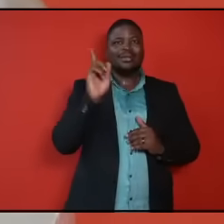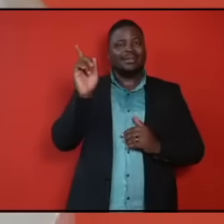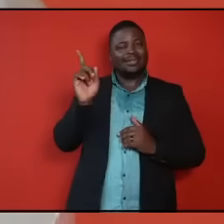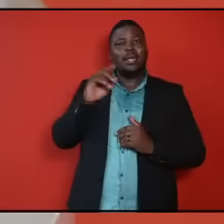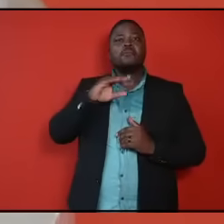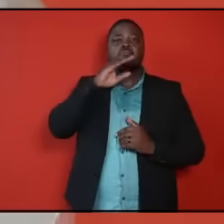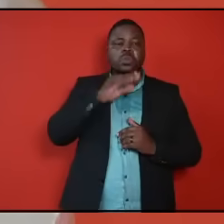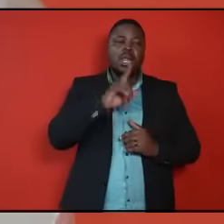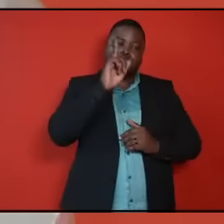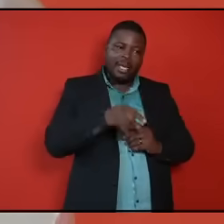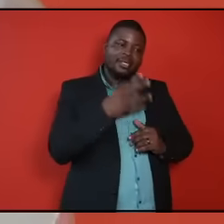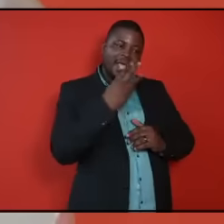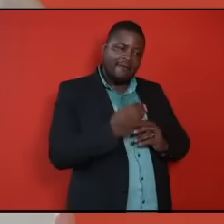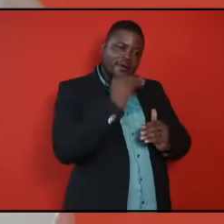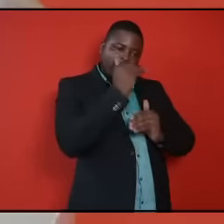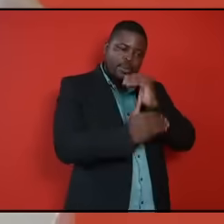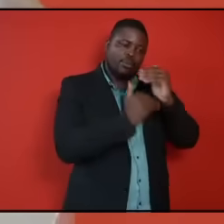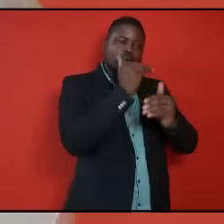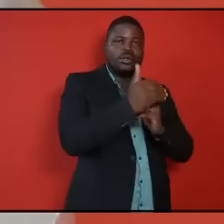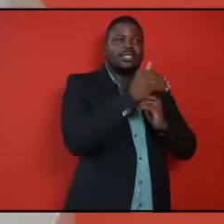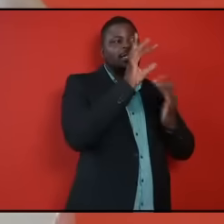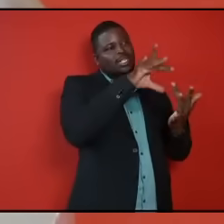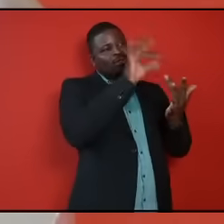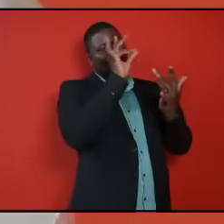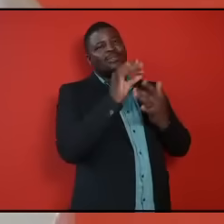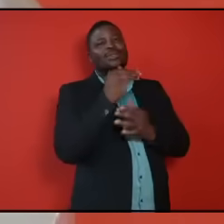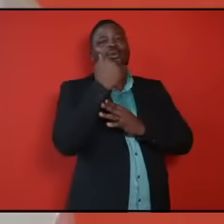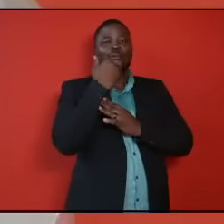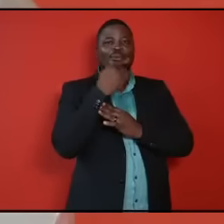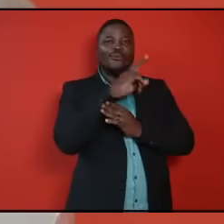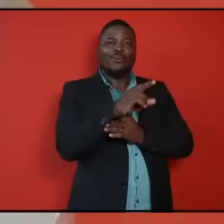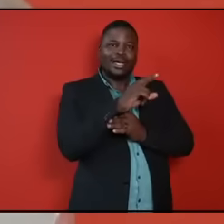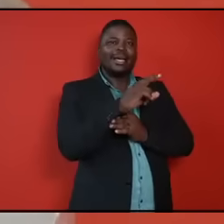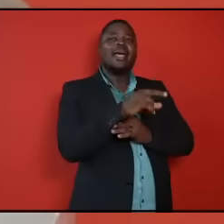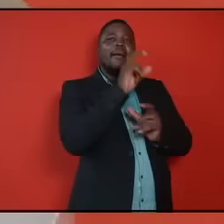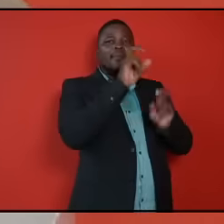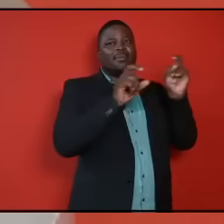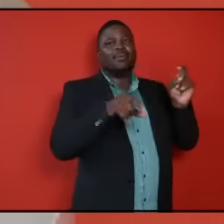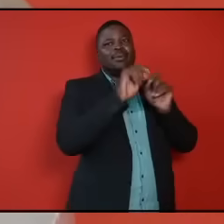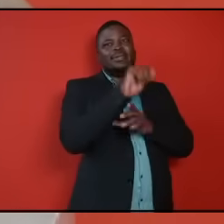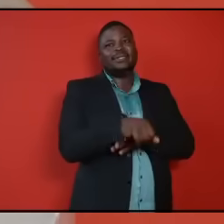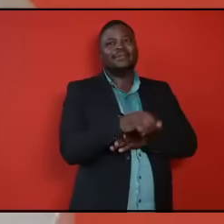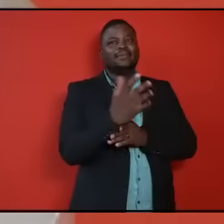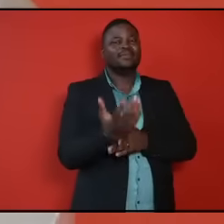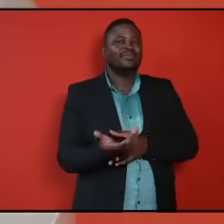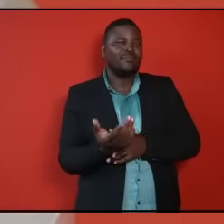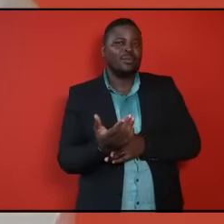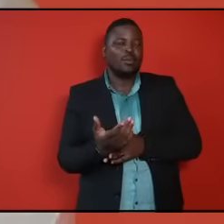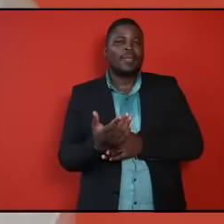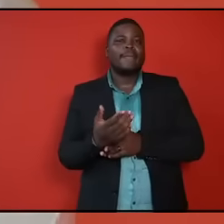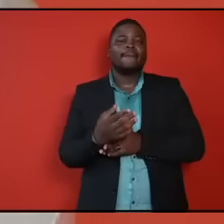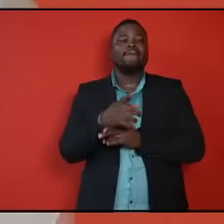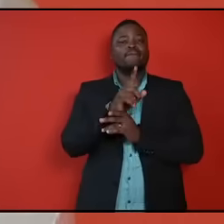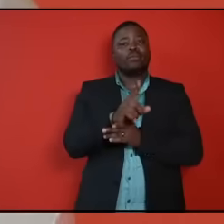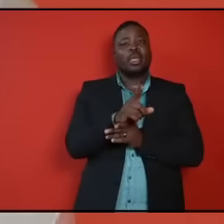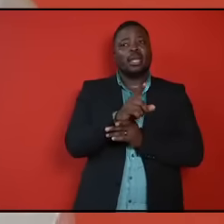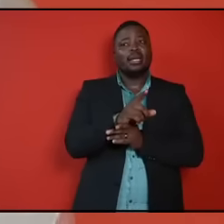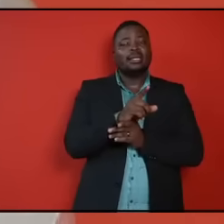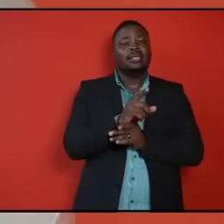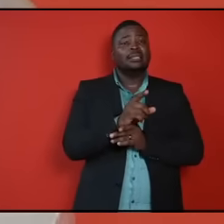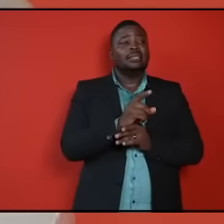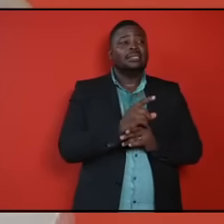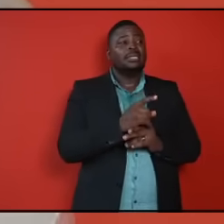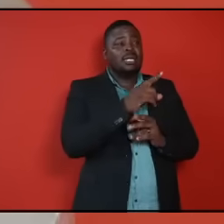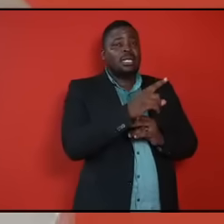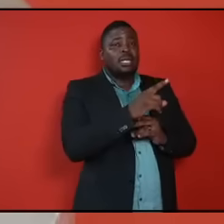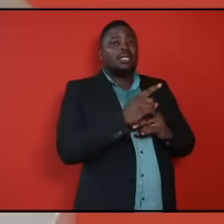candidates, which President Zuma will not have a hold over it. That thing he was trying to avoid with elections,